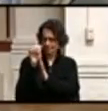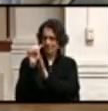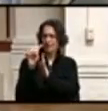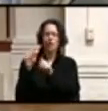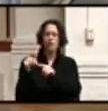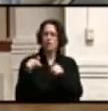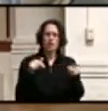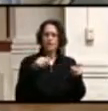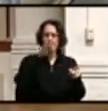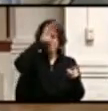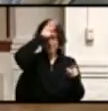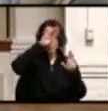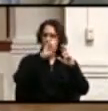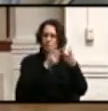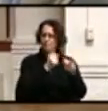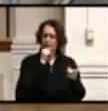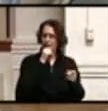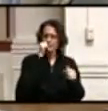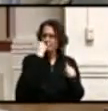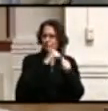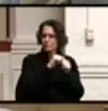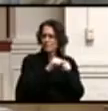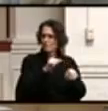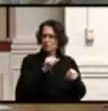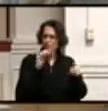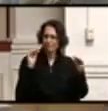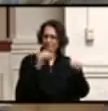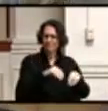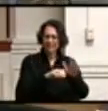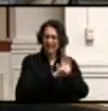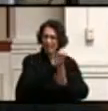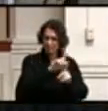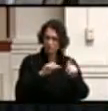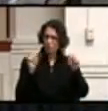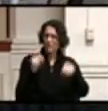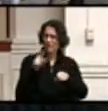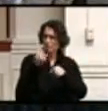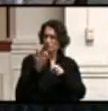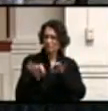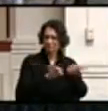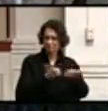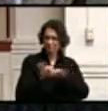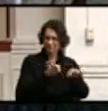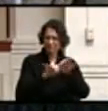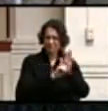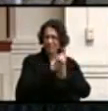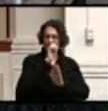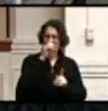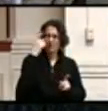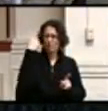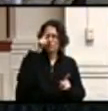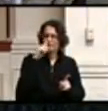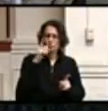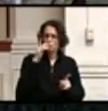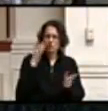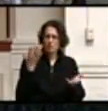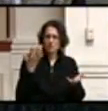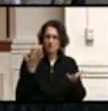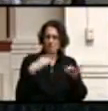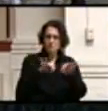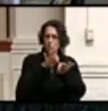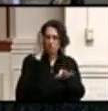fire department. So maybe you can speak to why we need an elevator for this facility, number one. Mm-hmm. And then number